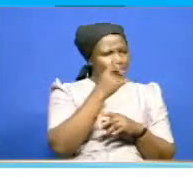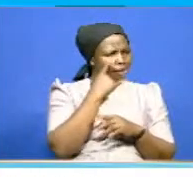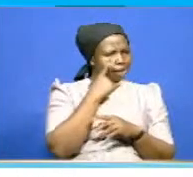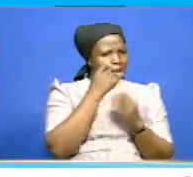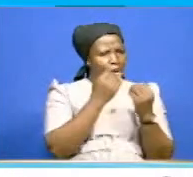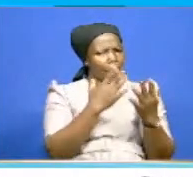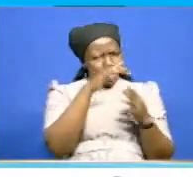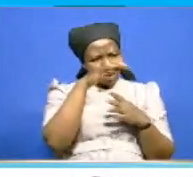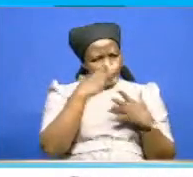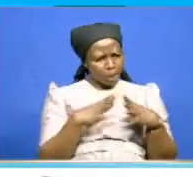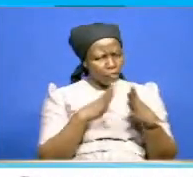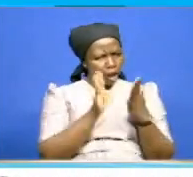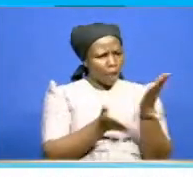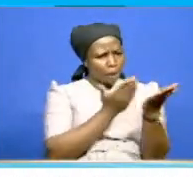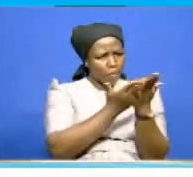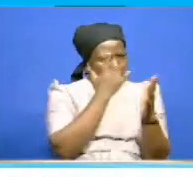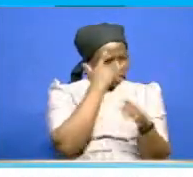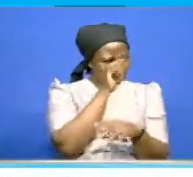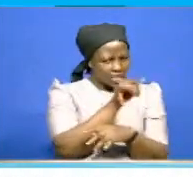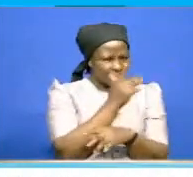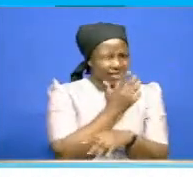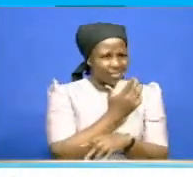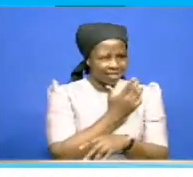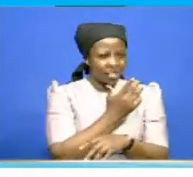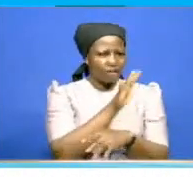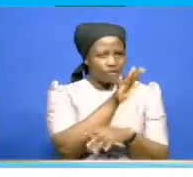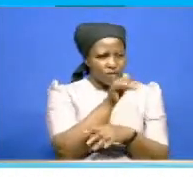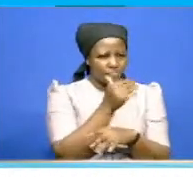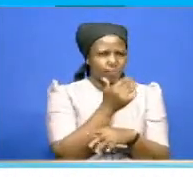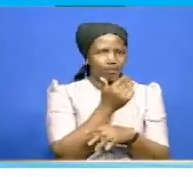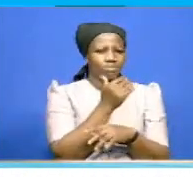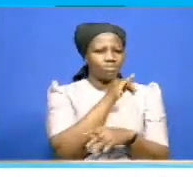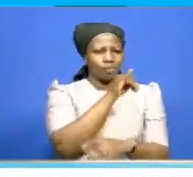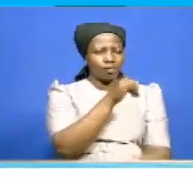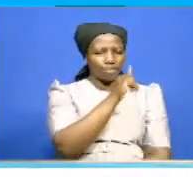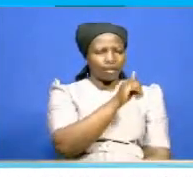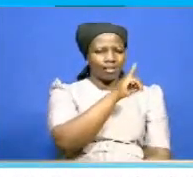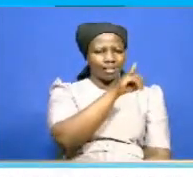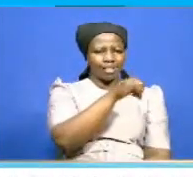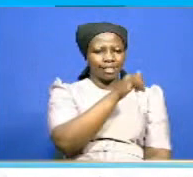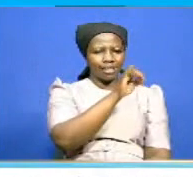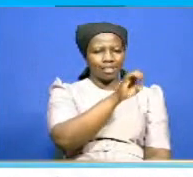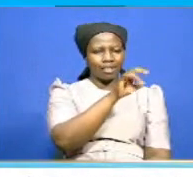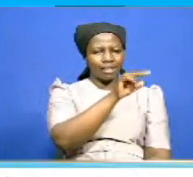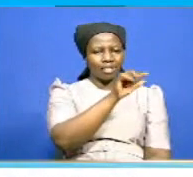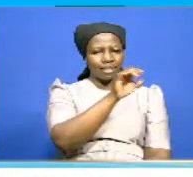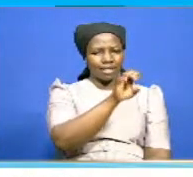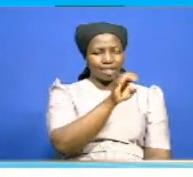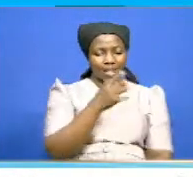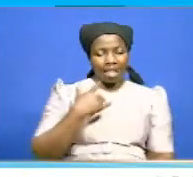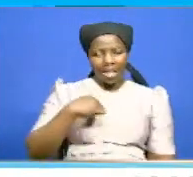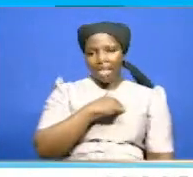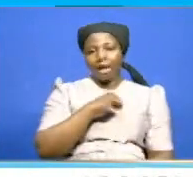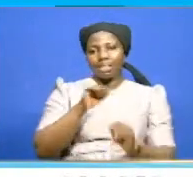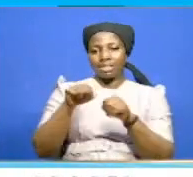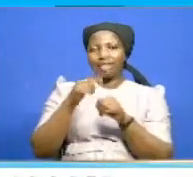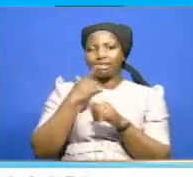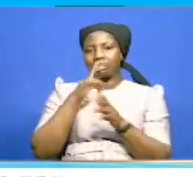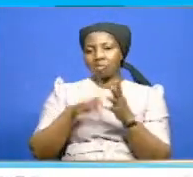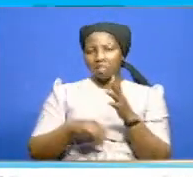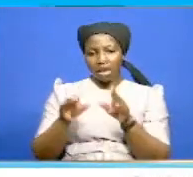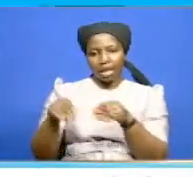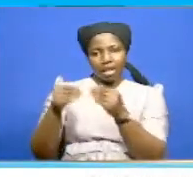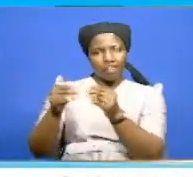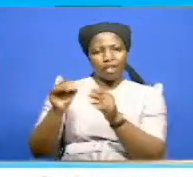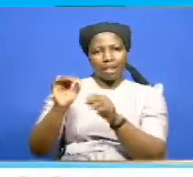applying for this facility from Jijenge? Well, we can say it's I can give a